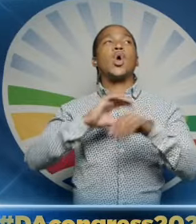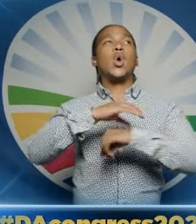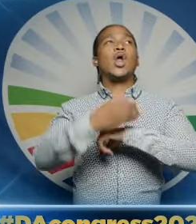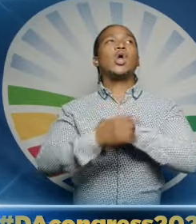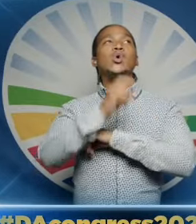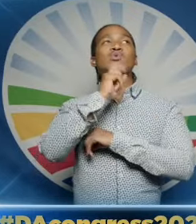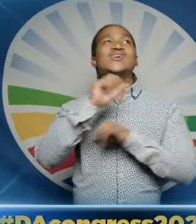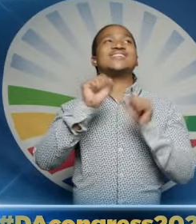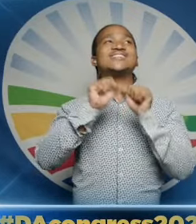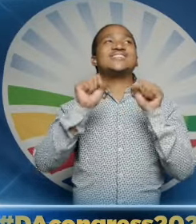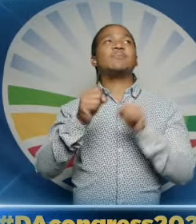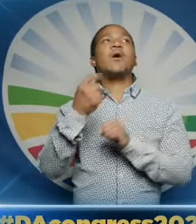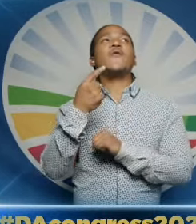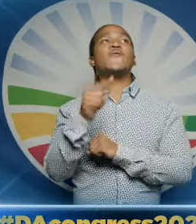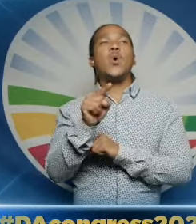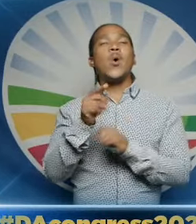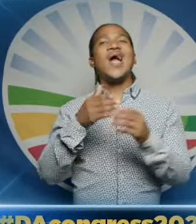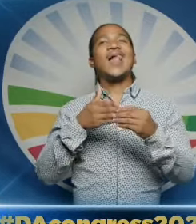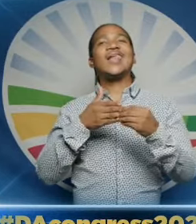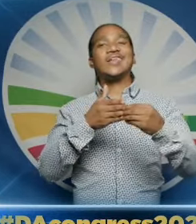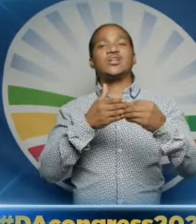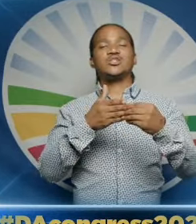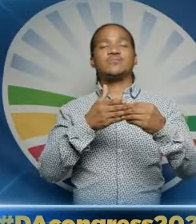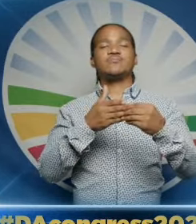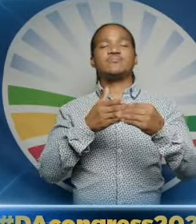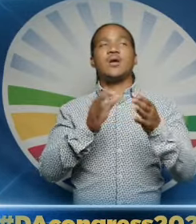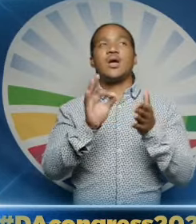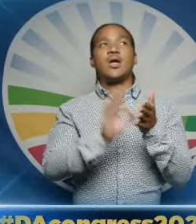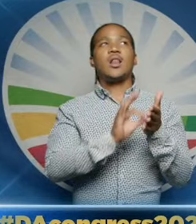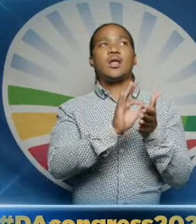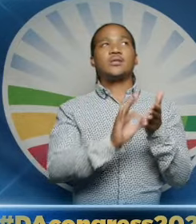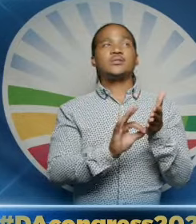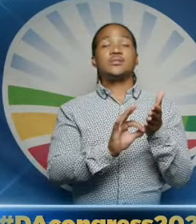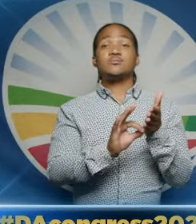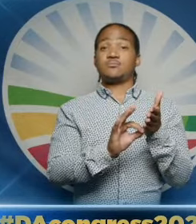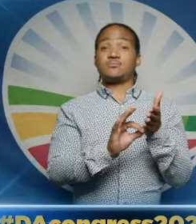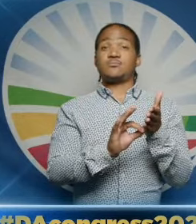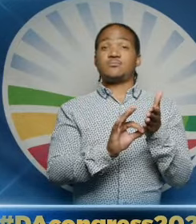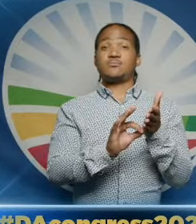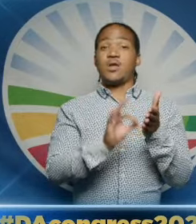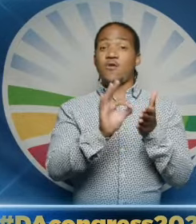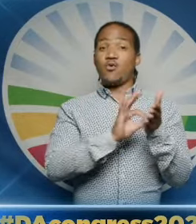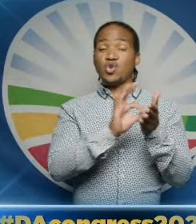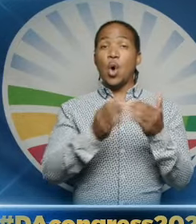OpenVote for our leadership elections. Before